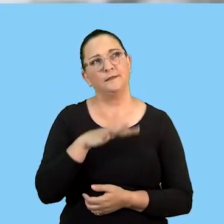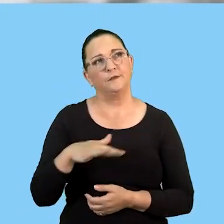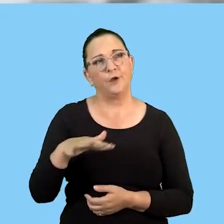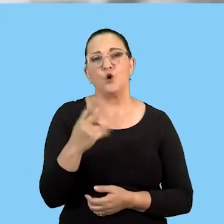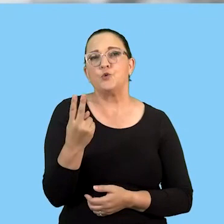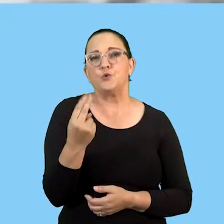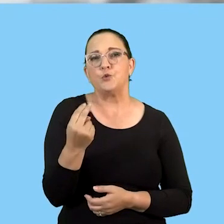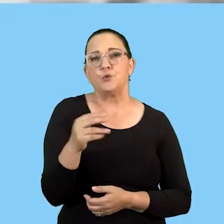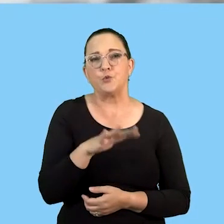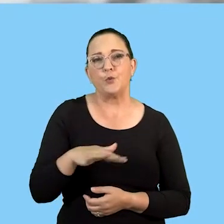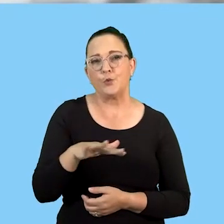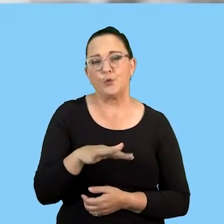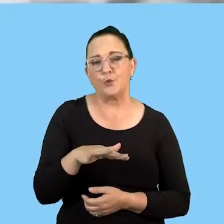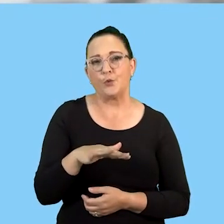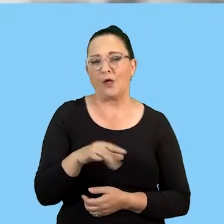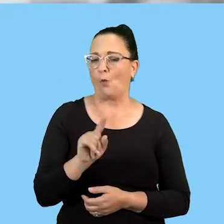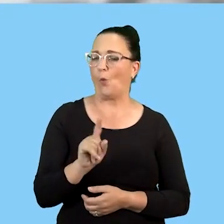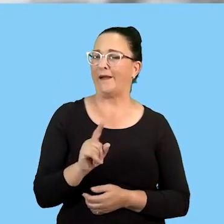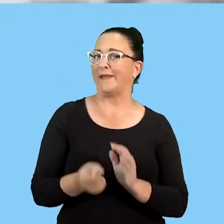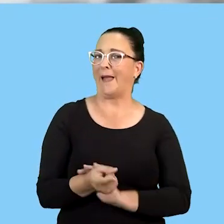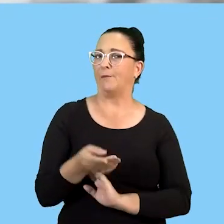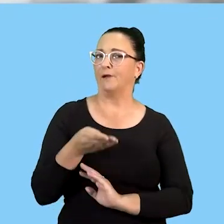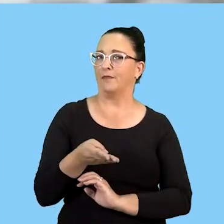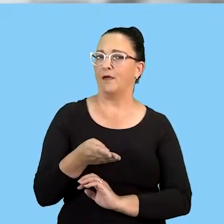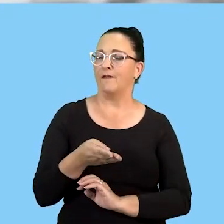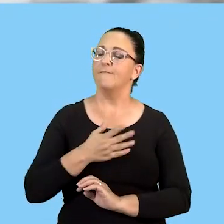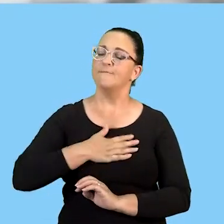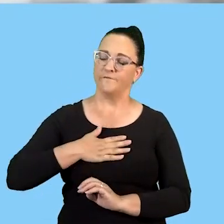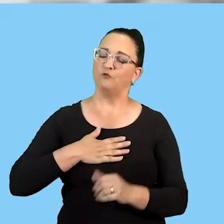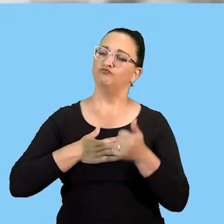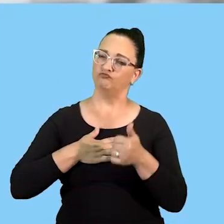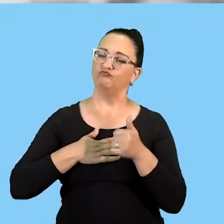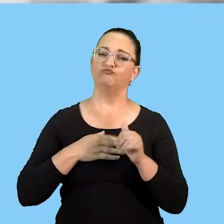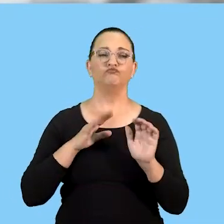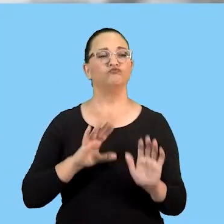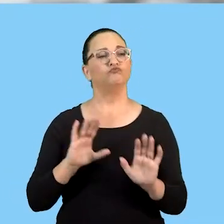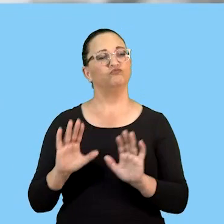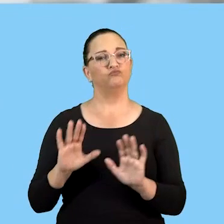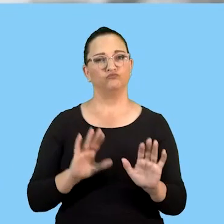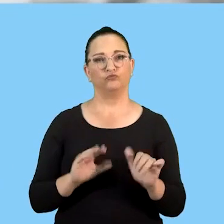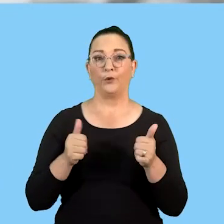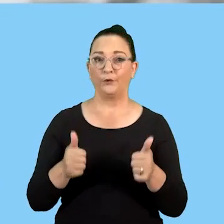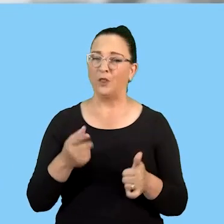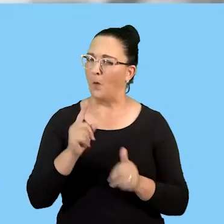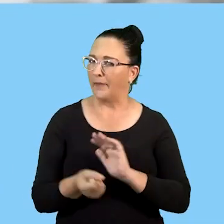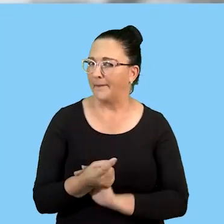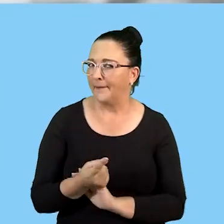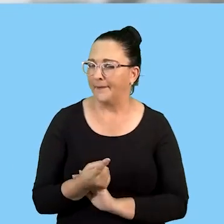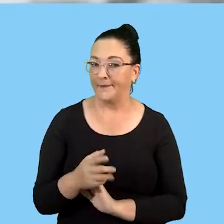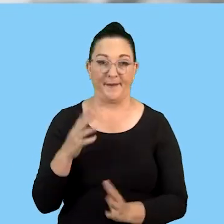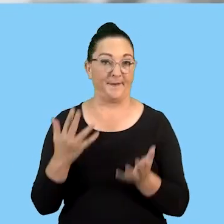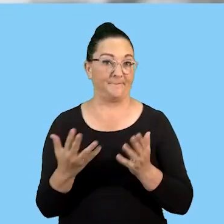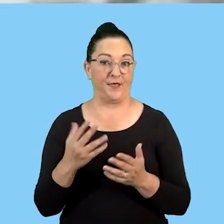an environment, and then what do you think happened that made you to feel more at ease in that new